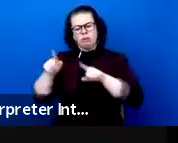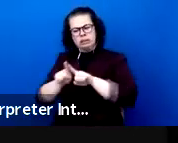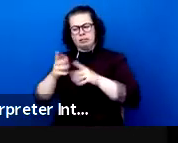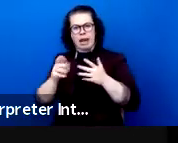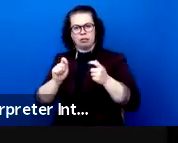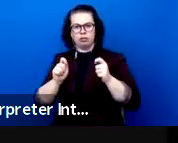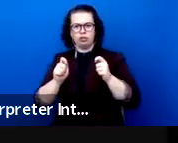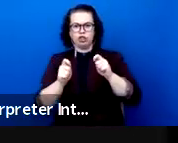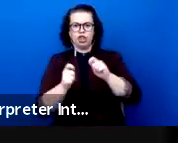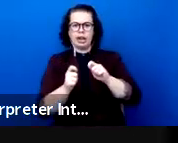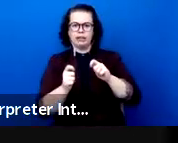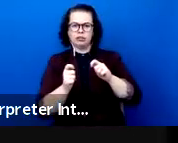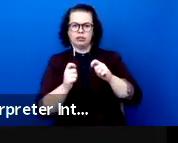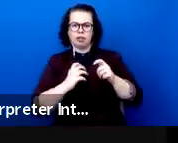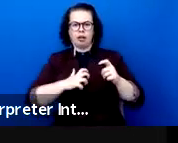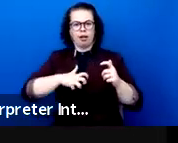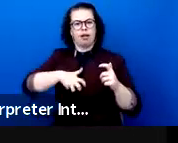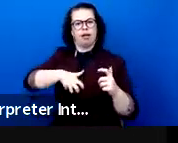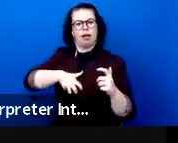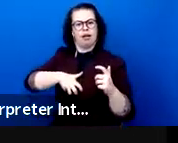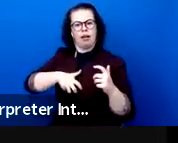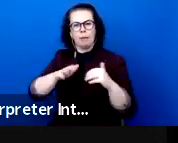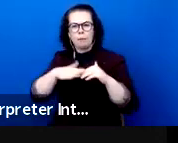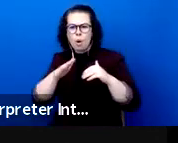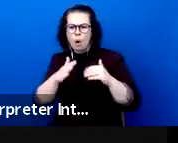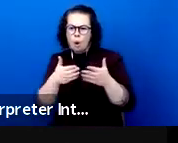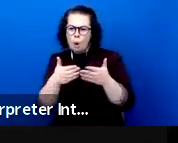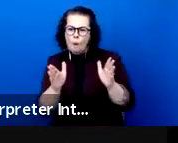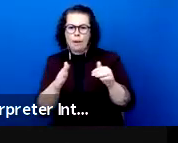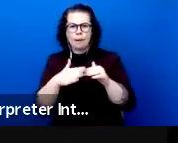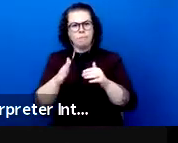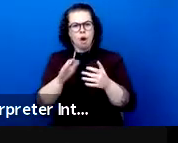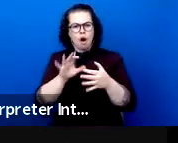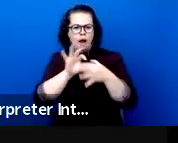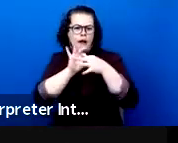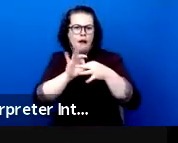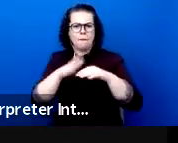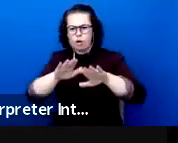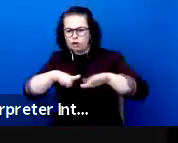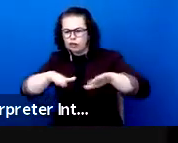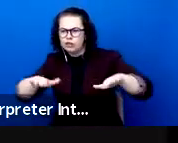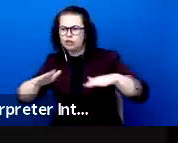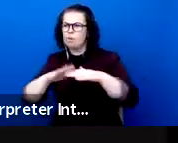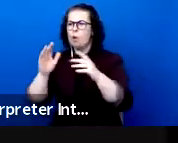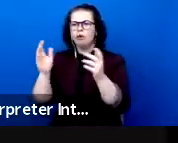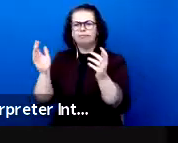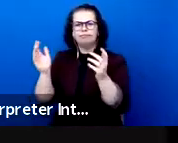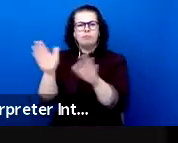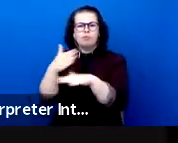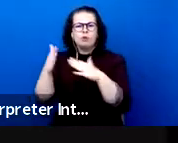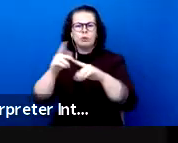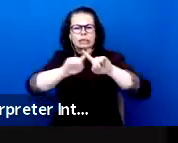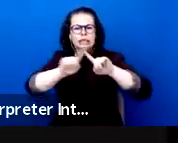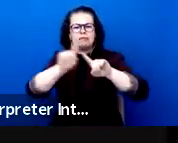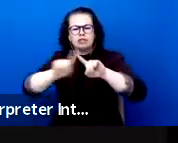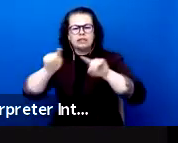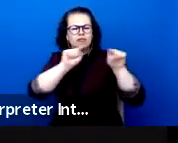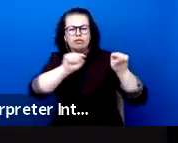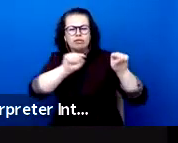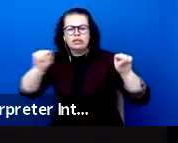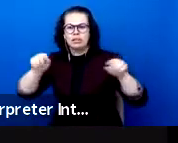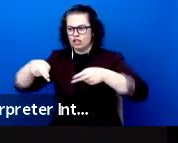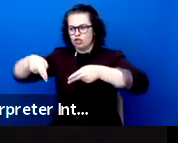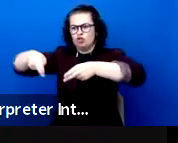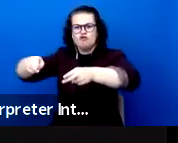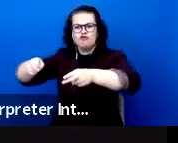and young people, participatory theatre, drama theatre, dance theatre, music theatre, street theatre, object